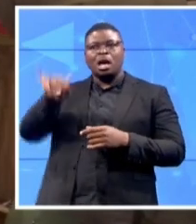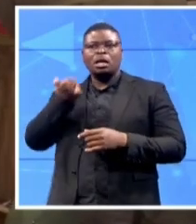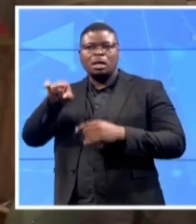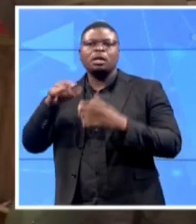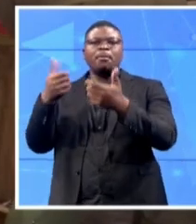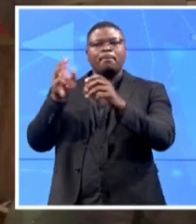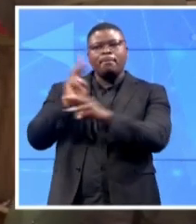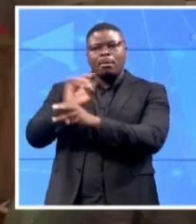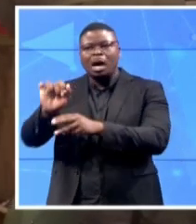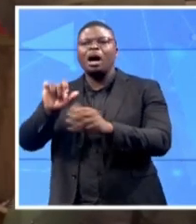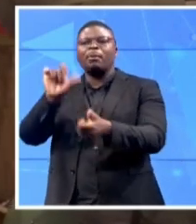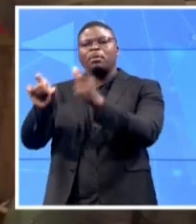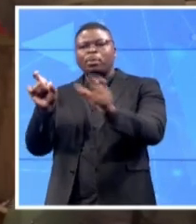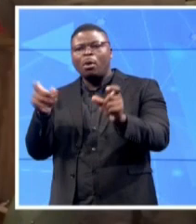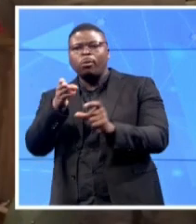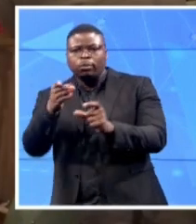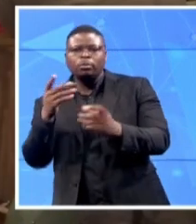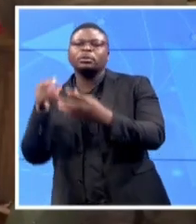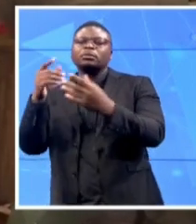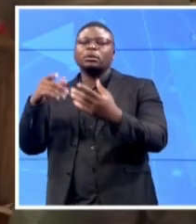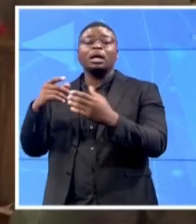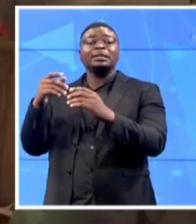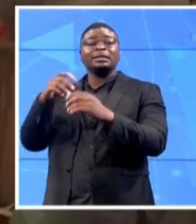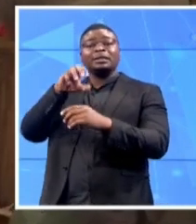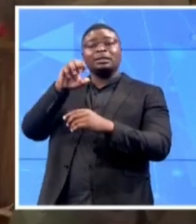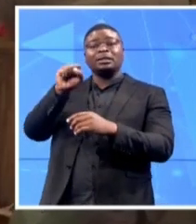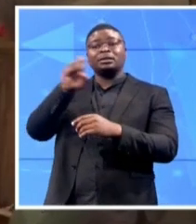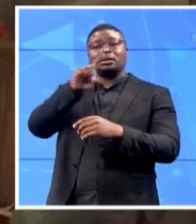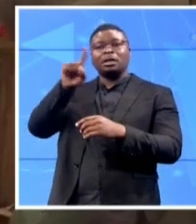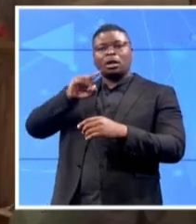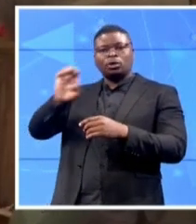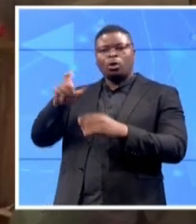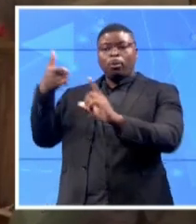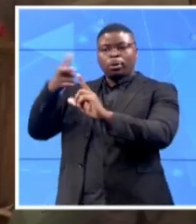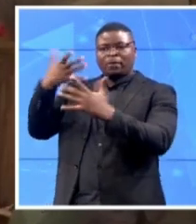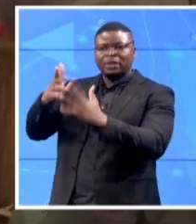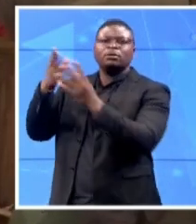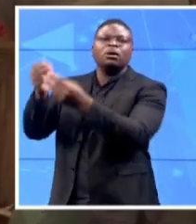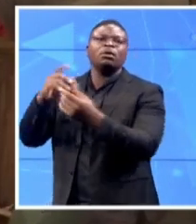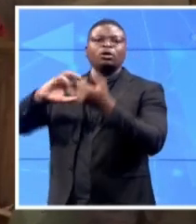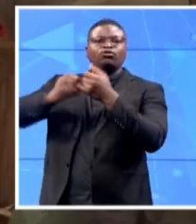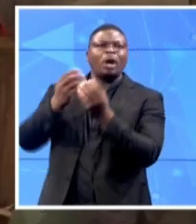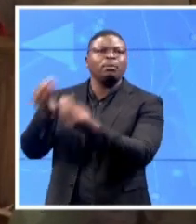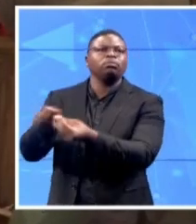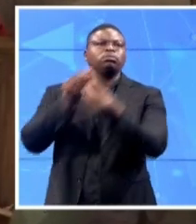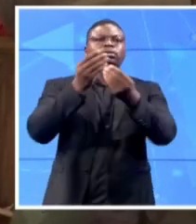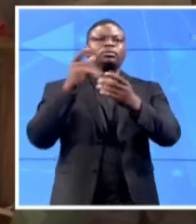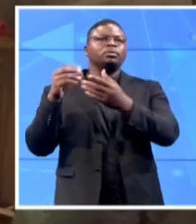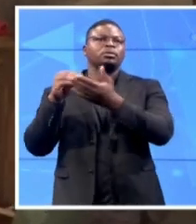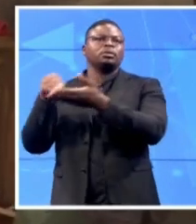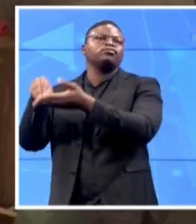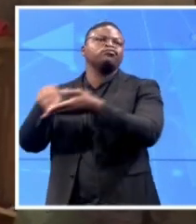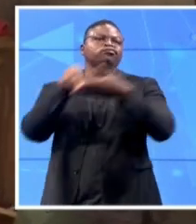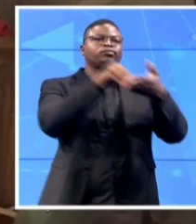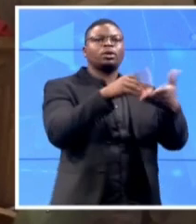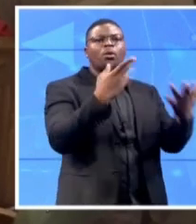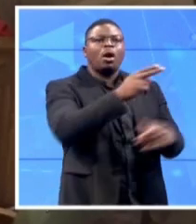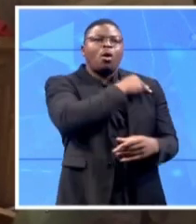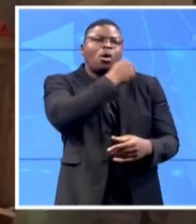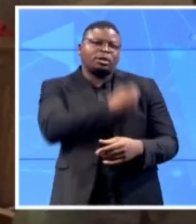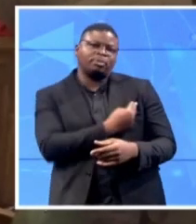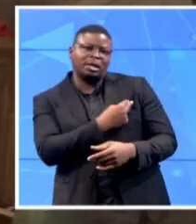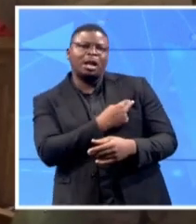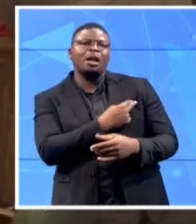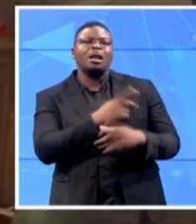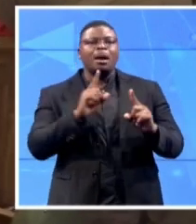a shot, and more concerned with saving his life than with clearing out the scene. However, he questions, Advocate Thabo has questioned